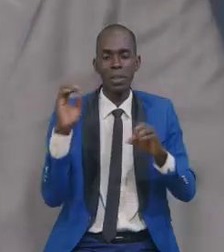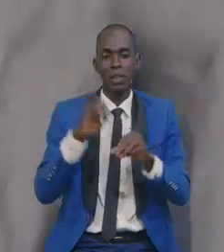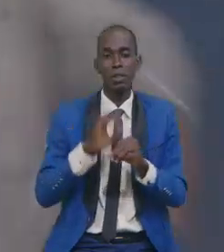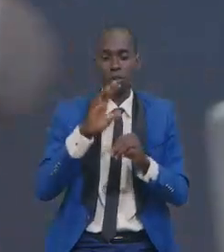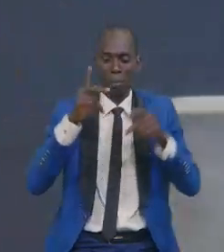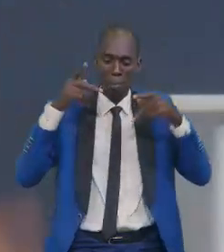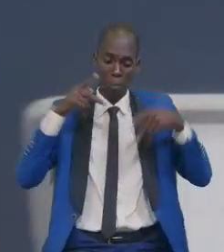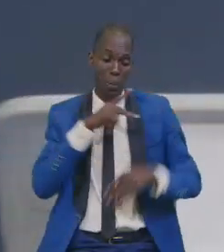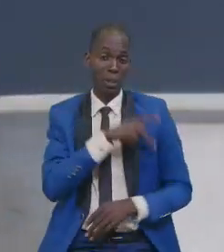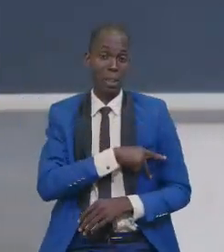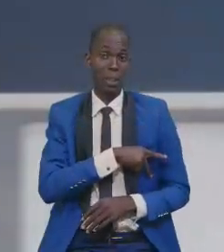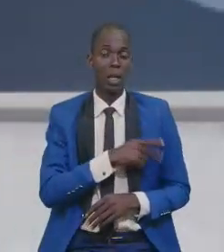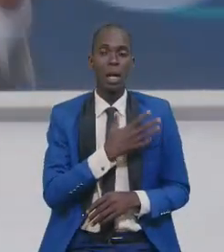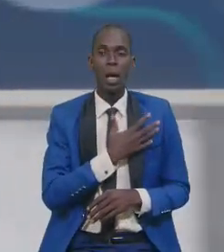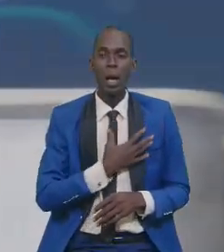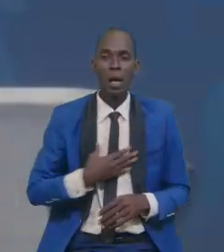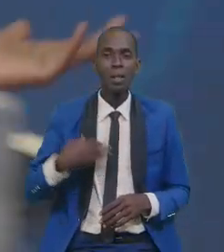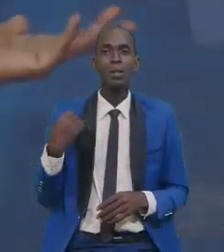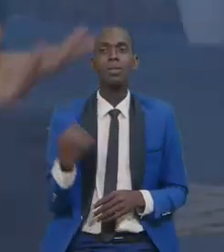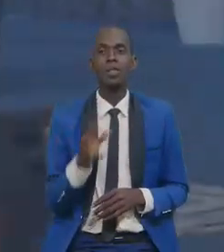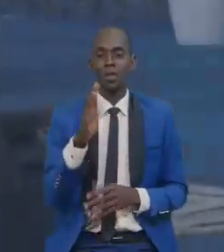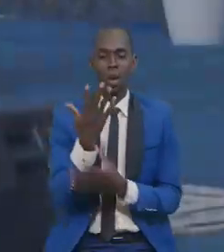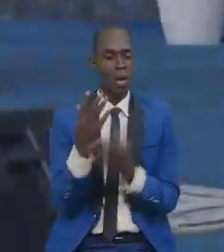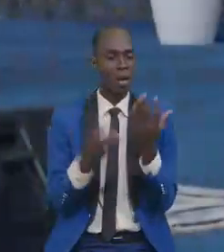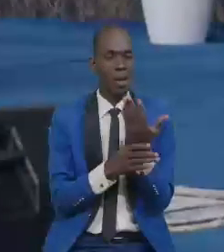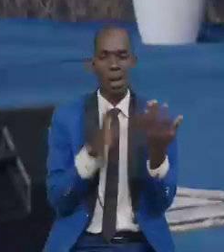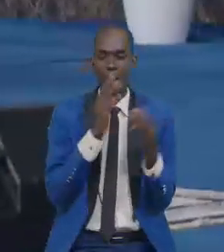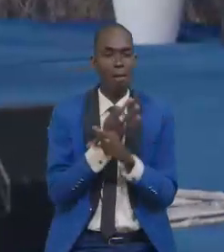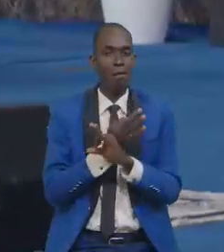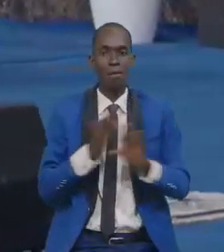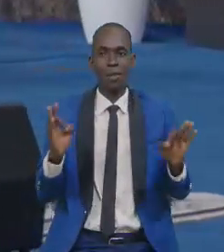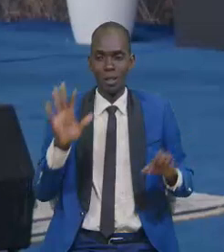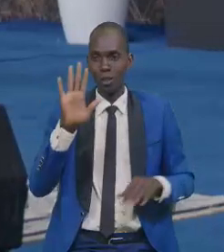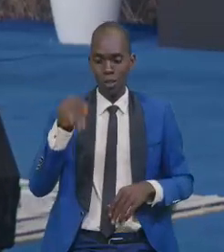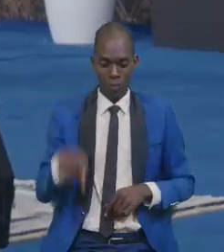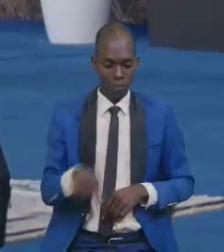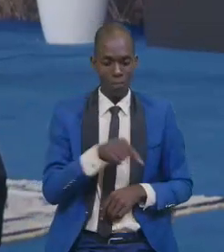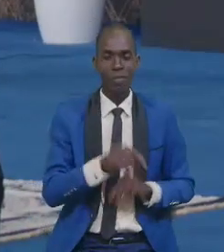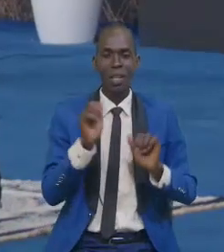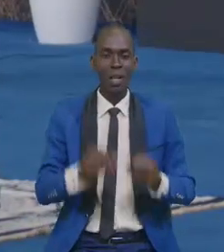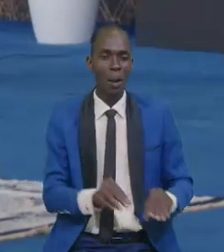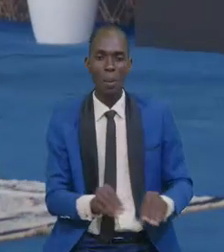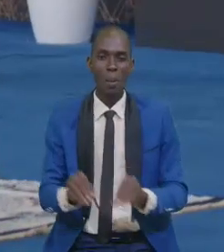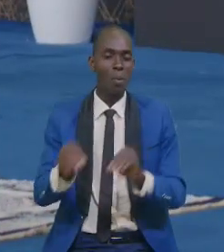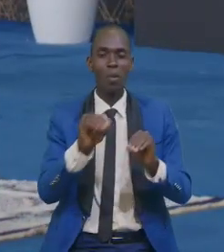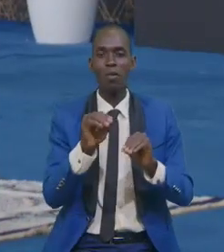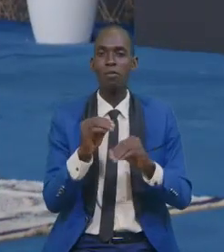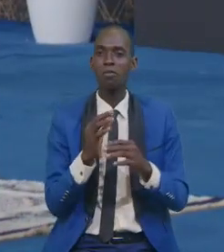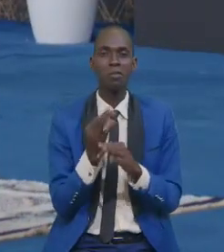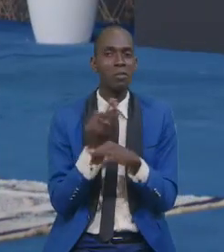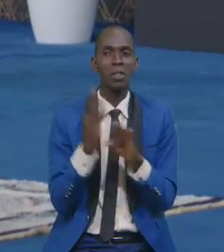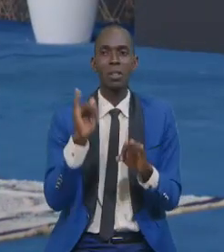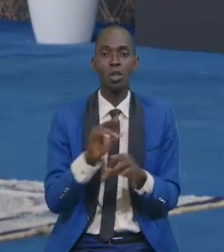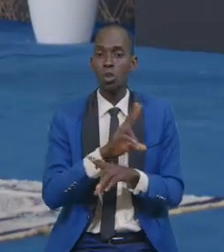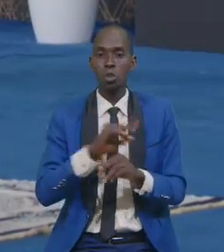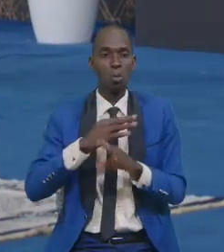personality, and your hands can swing, and your legs can move, and then there's no blockage,